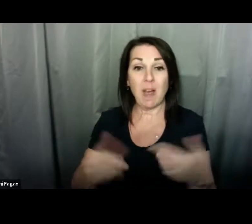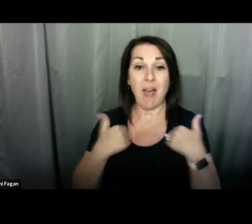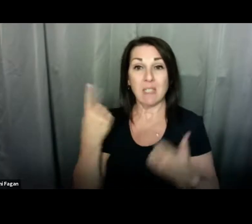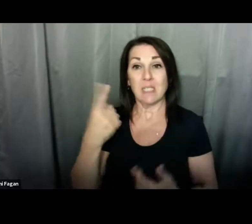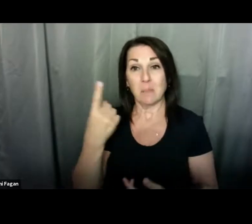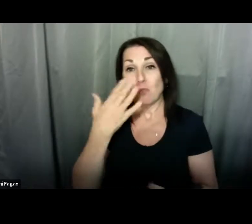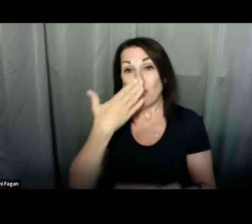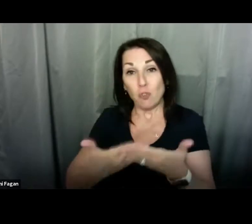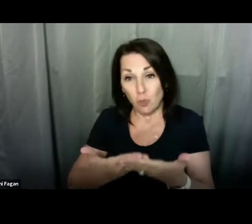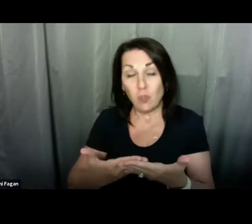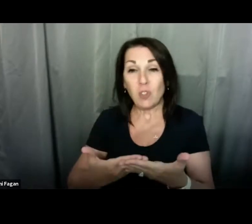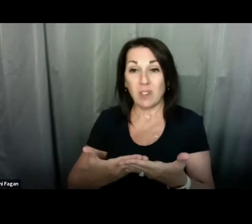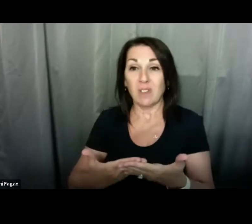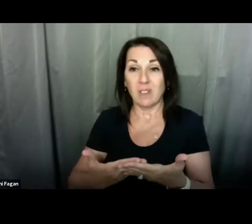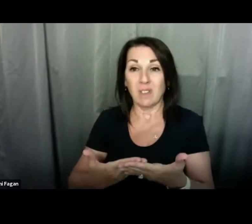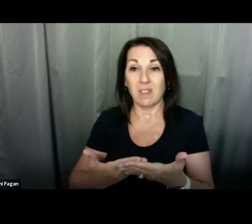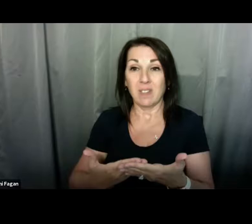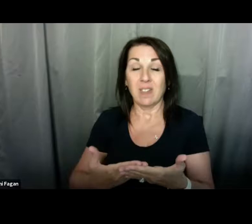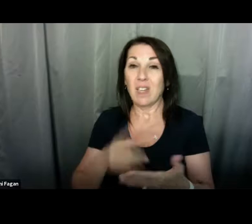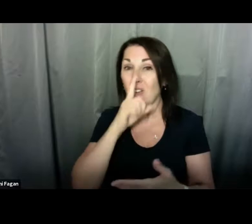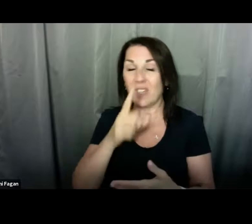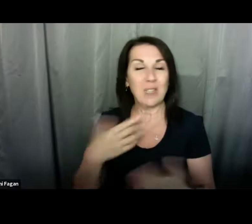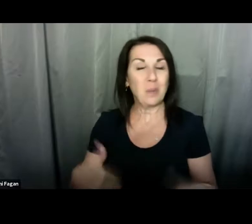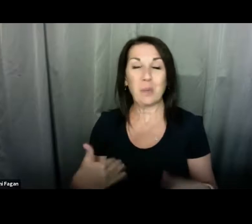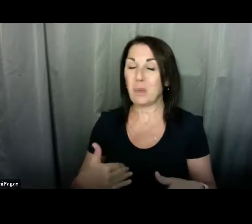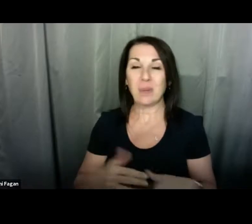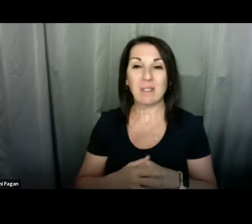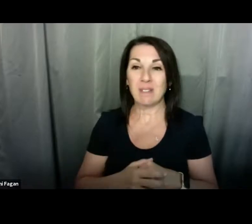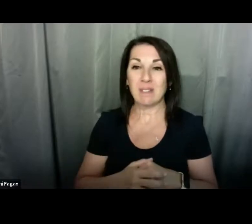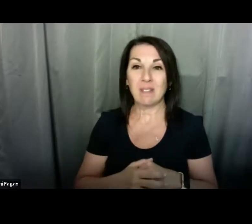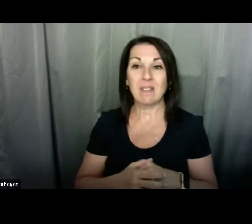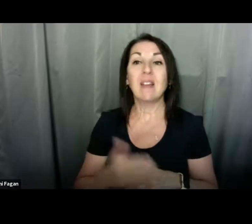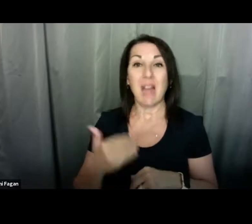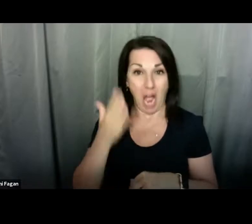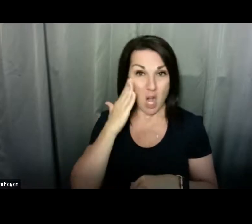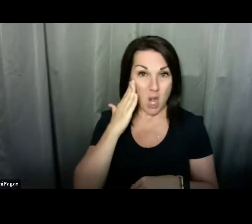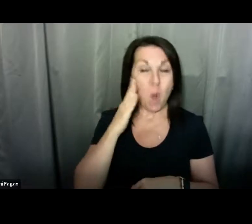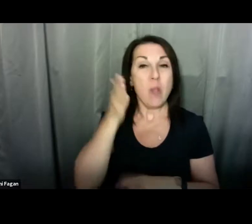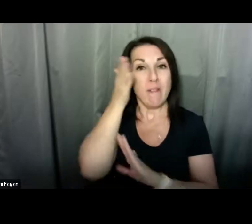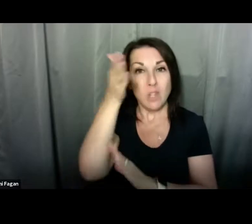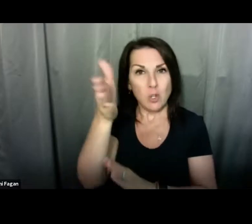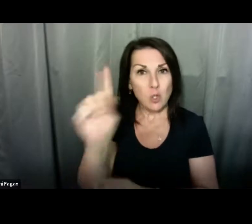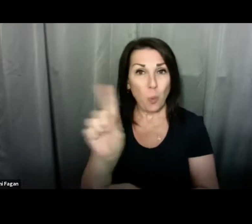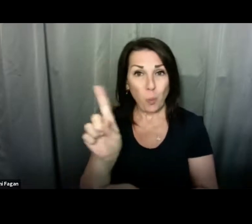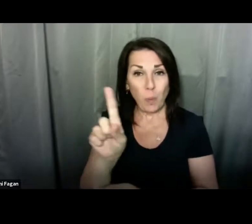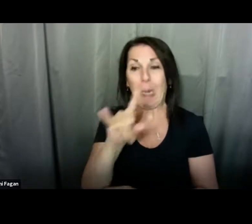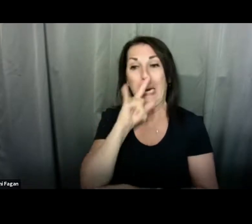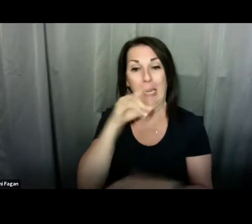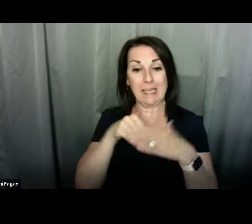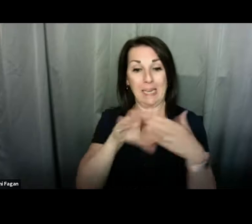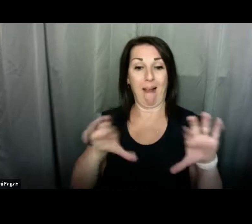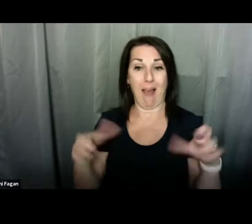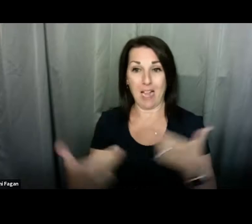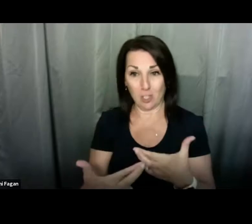good, which I'm getting old. And I just think the future is in the kids in the classroom. And I think that if they